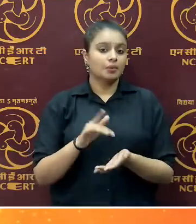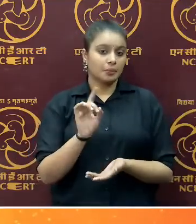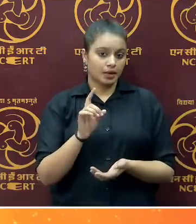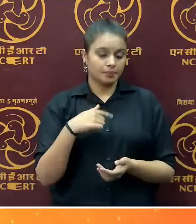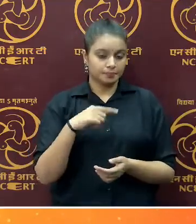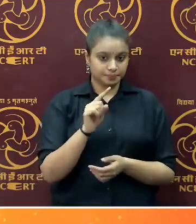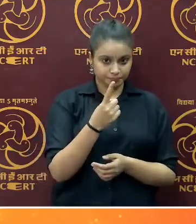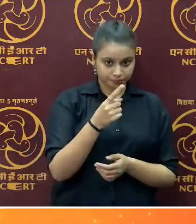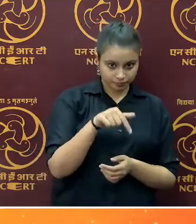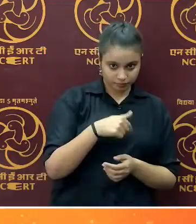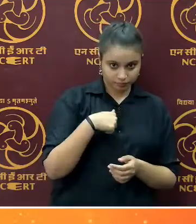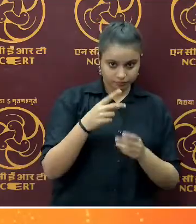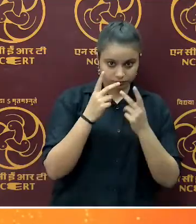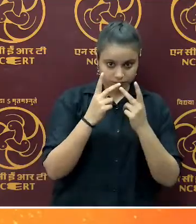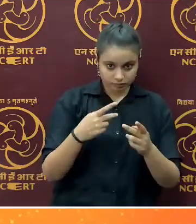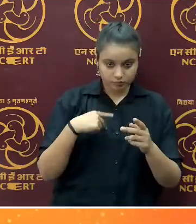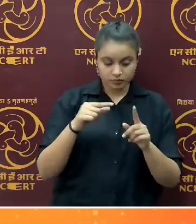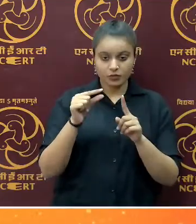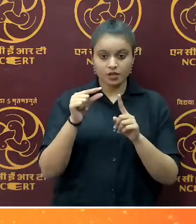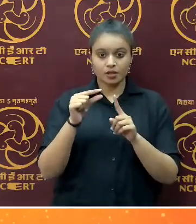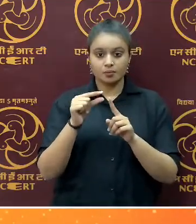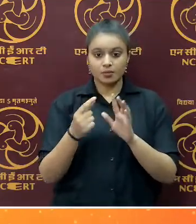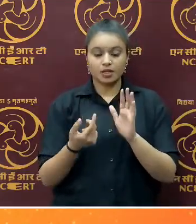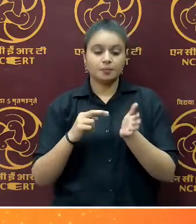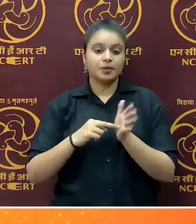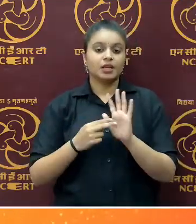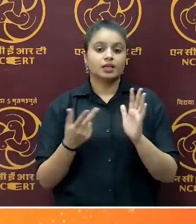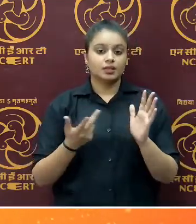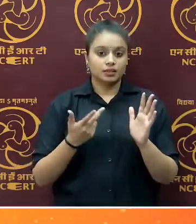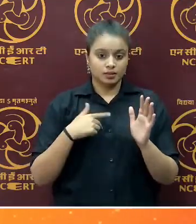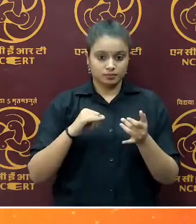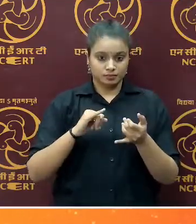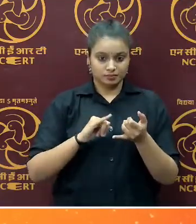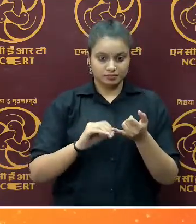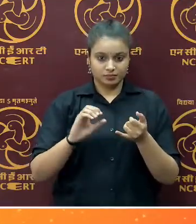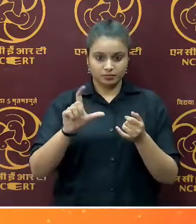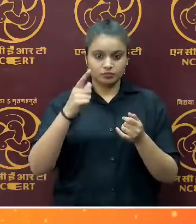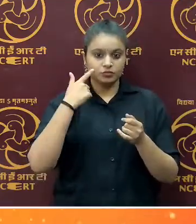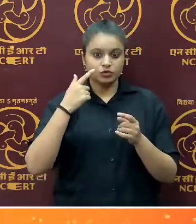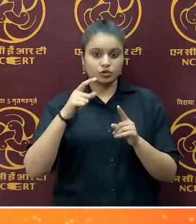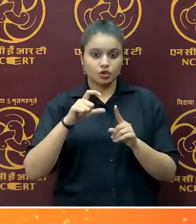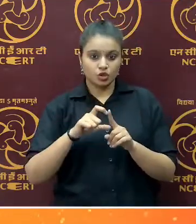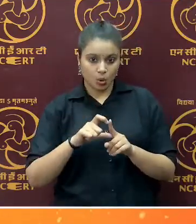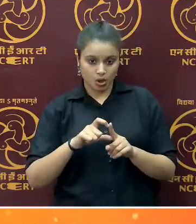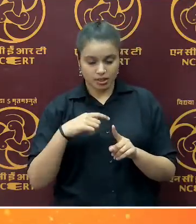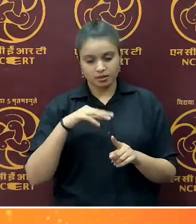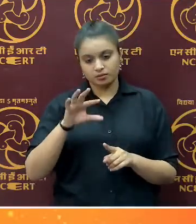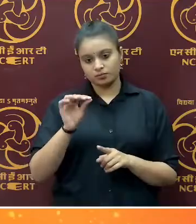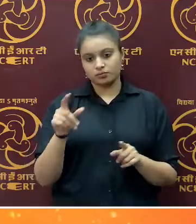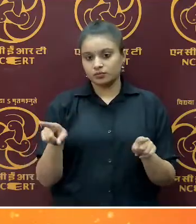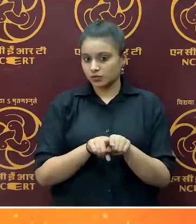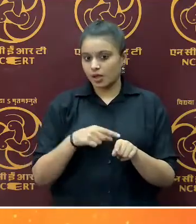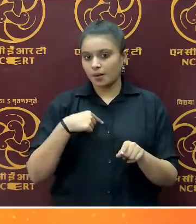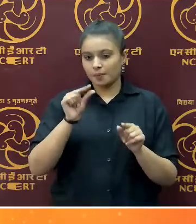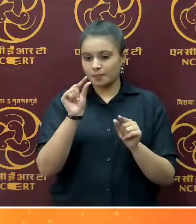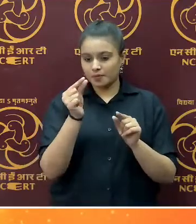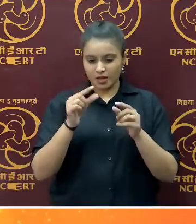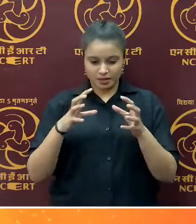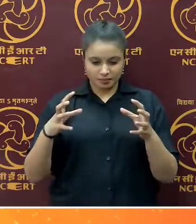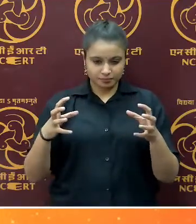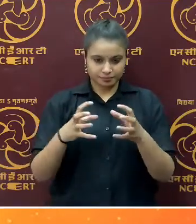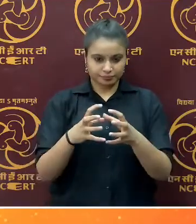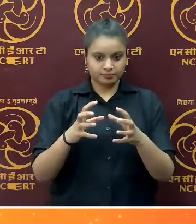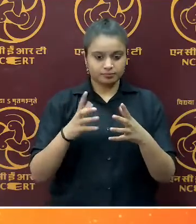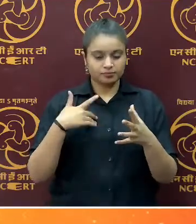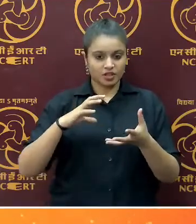first we'll see what pressure is, right? So solid state is the convenient one, Yeah. because the particles are tightly packed, they